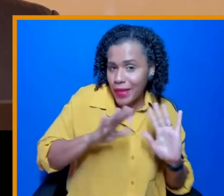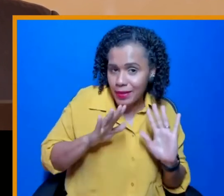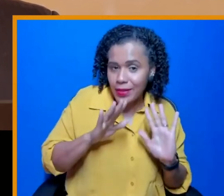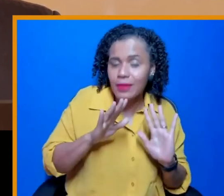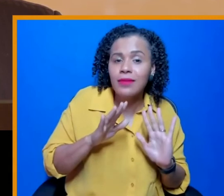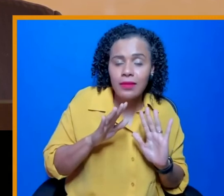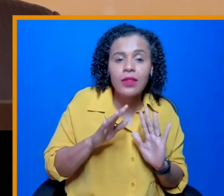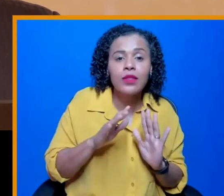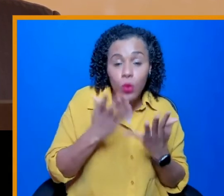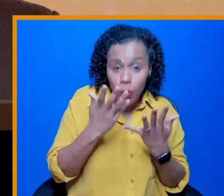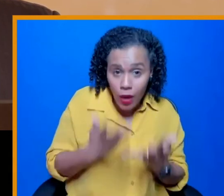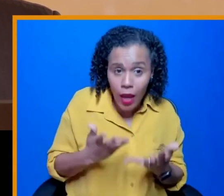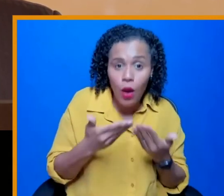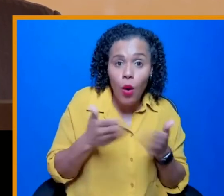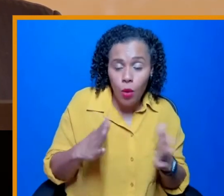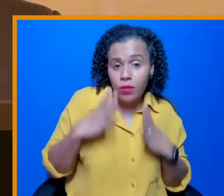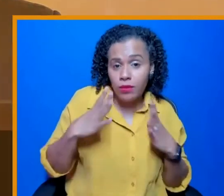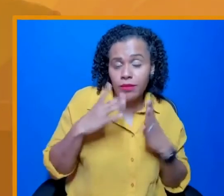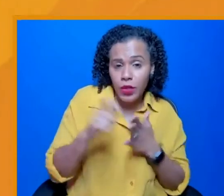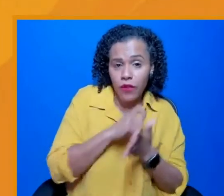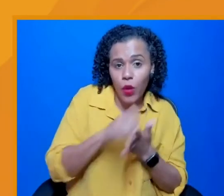polls will now open on that vote.